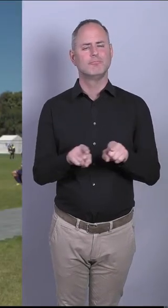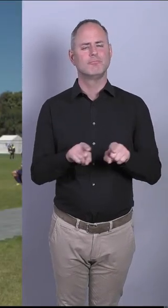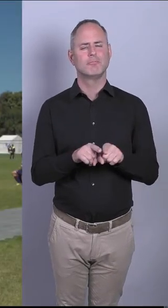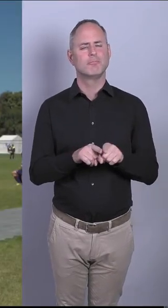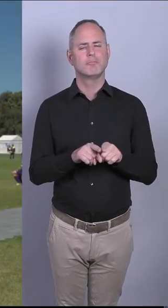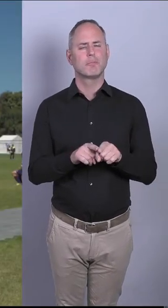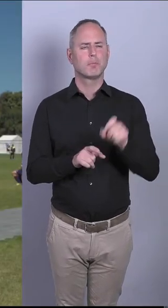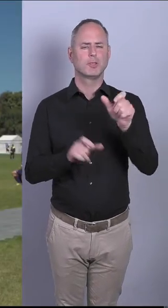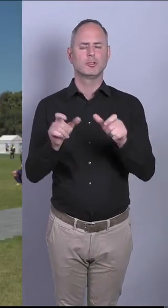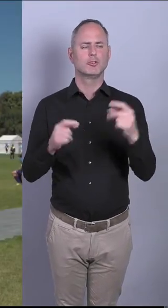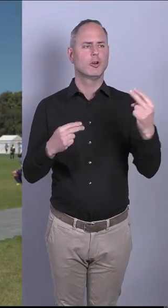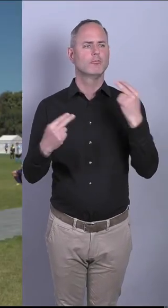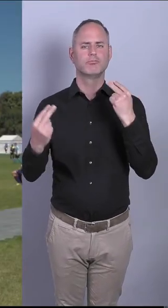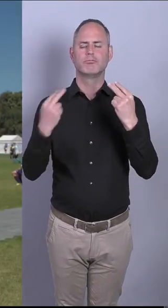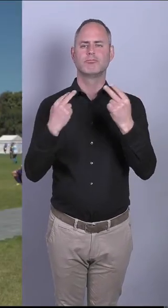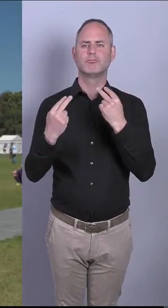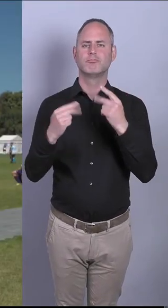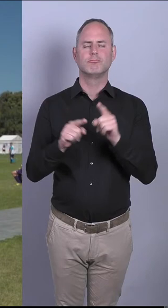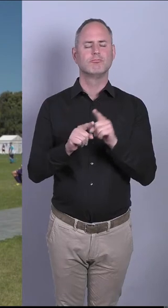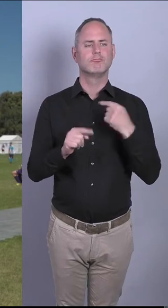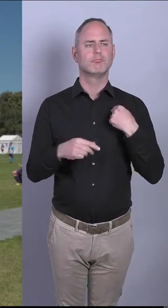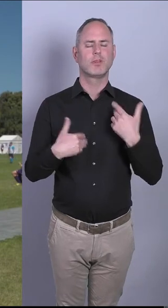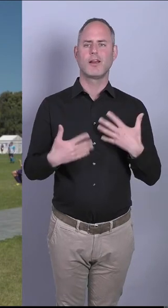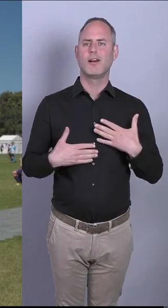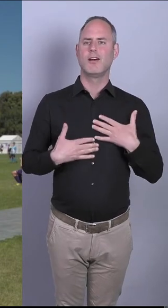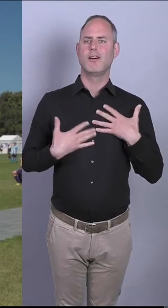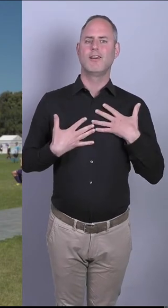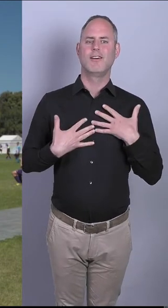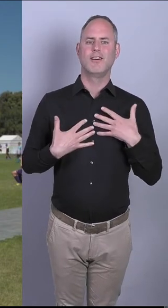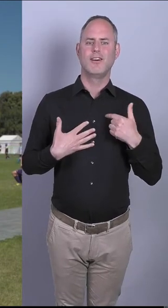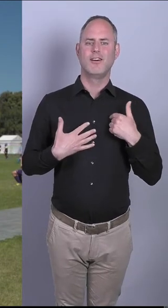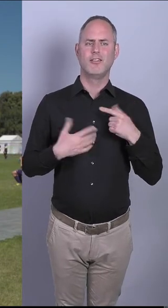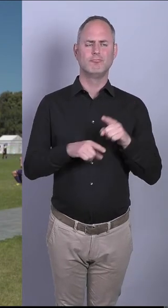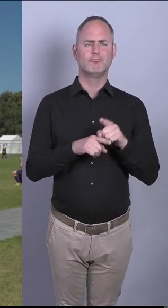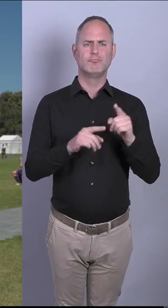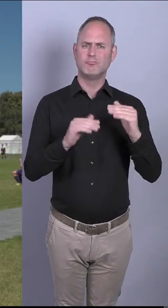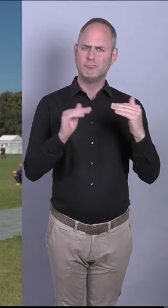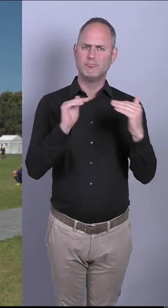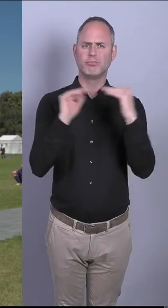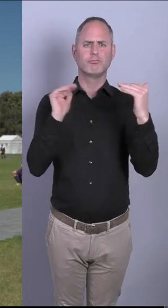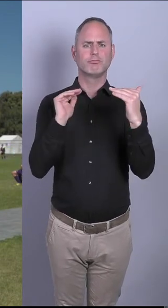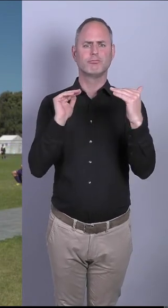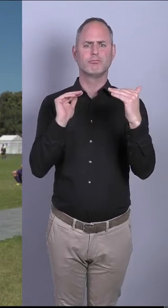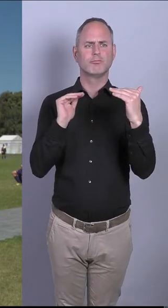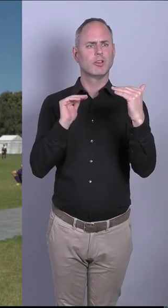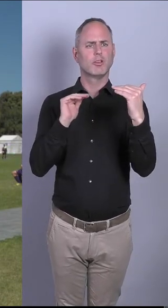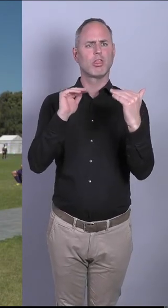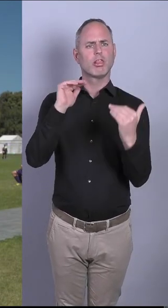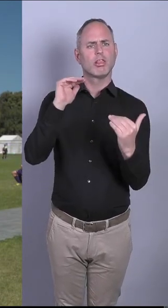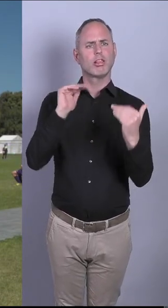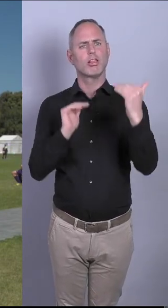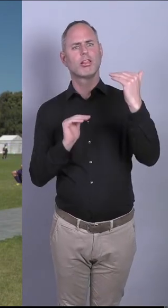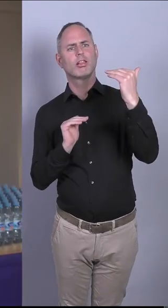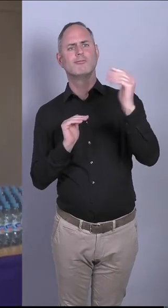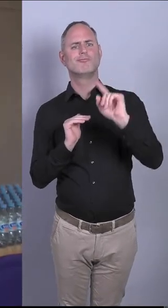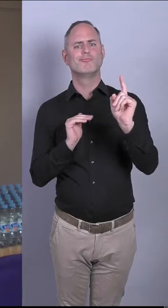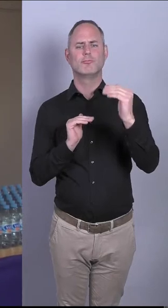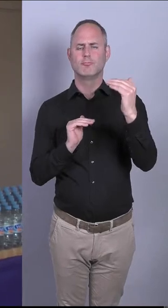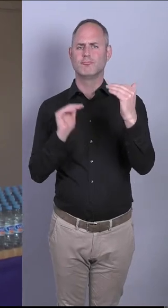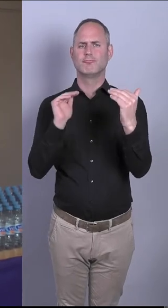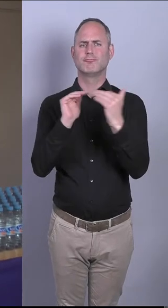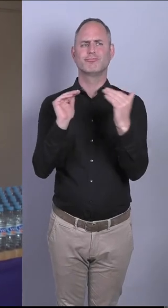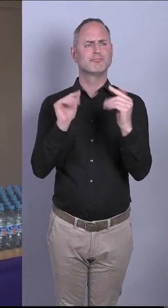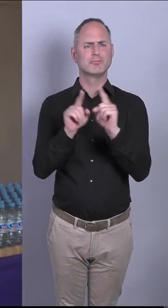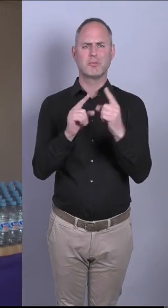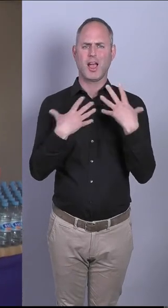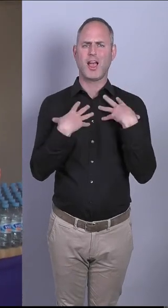The way we've been received here is just a great experience. People treat us with respect. Well, they just have to take